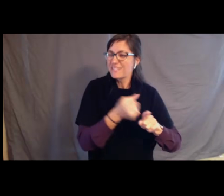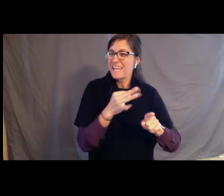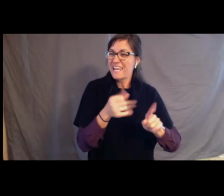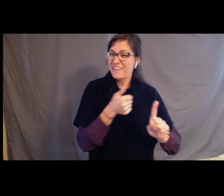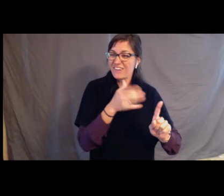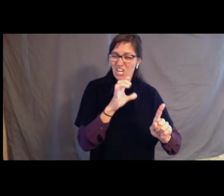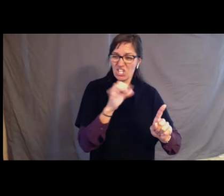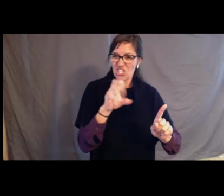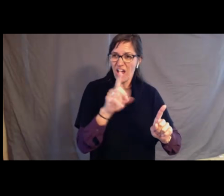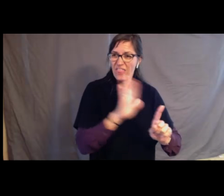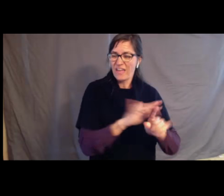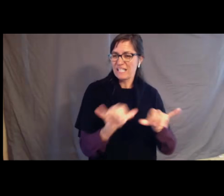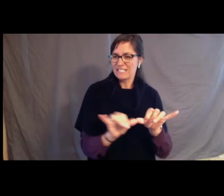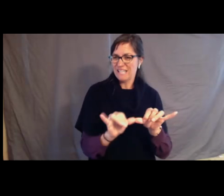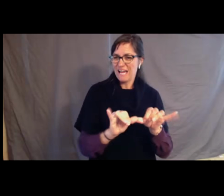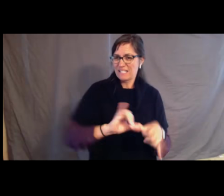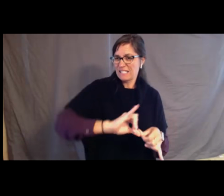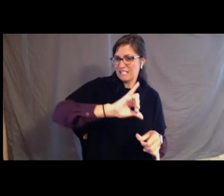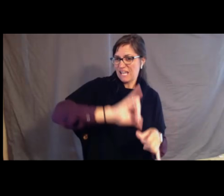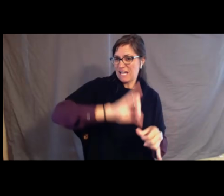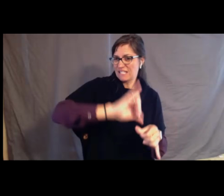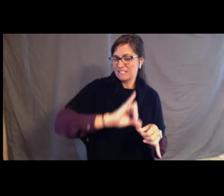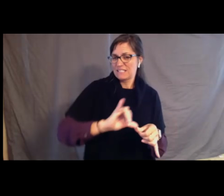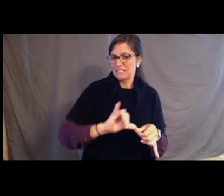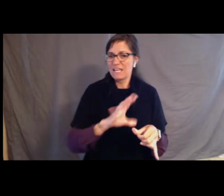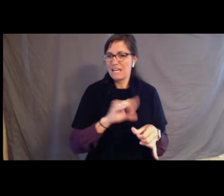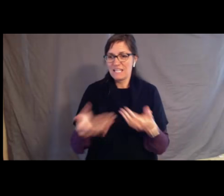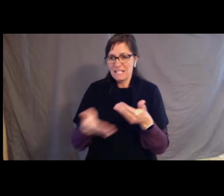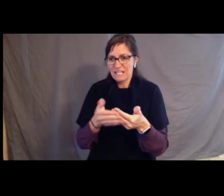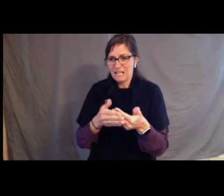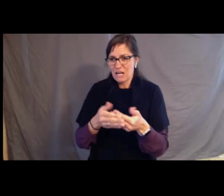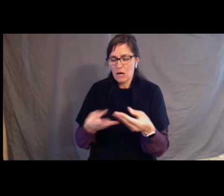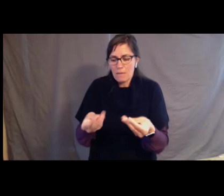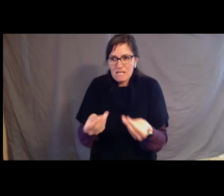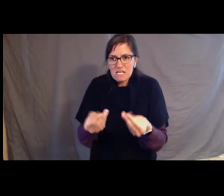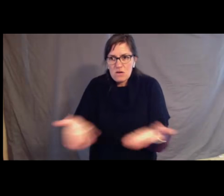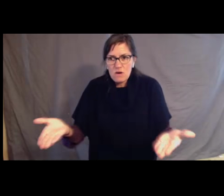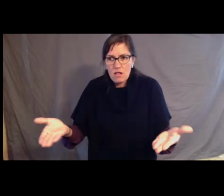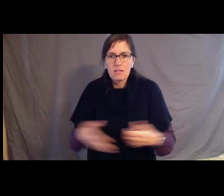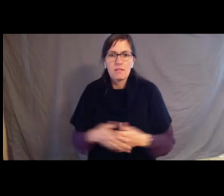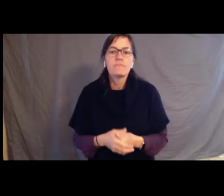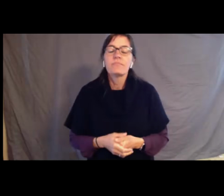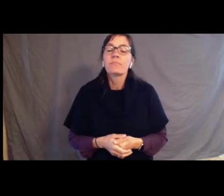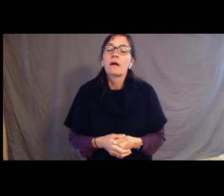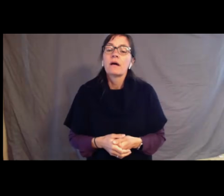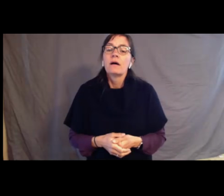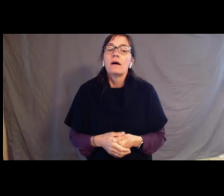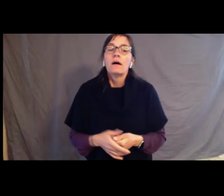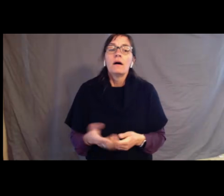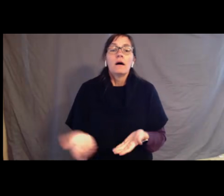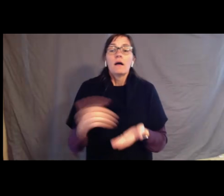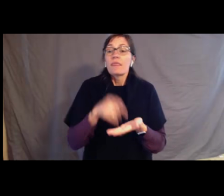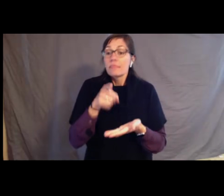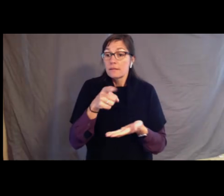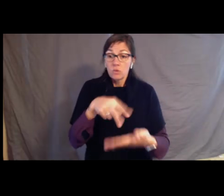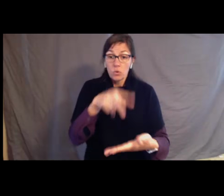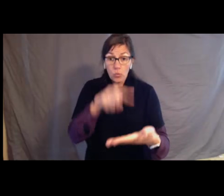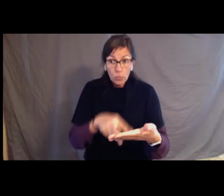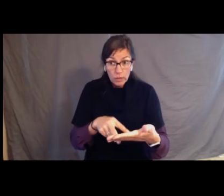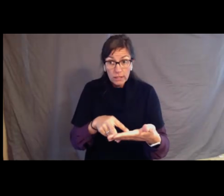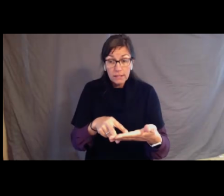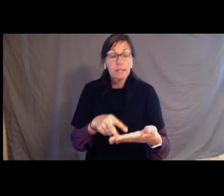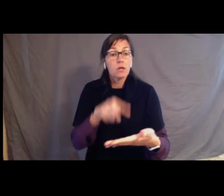are in terms of presentation of materials. Again, reading materials, this is a way to mark where the